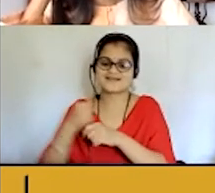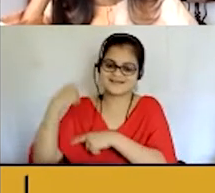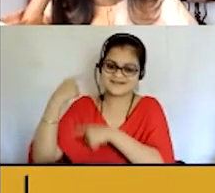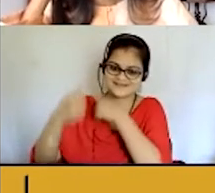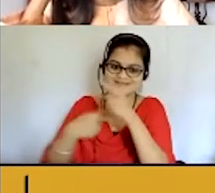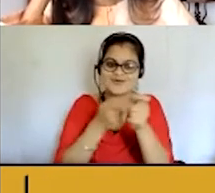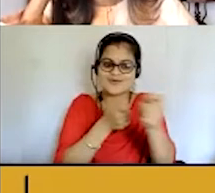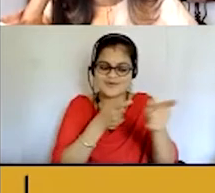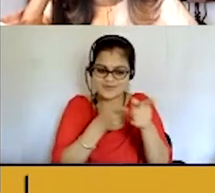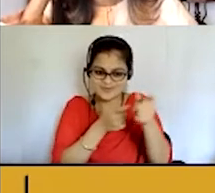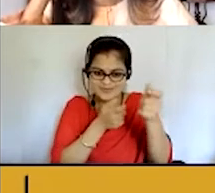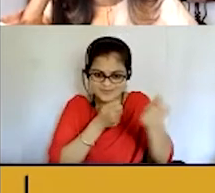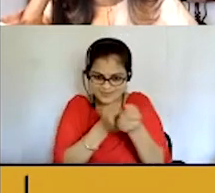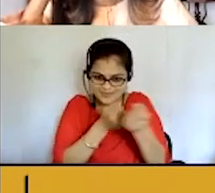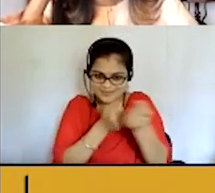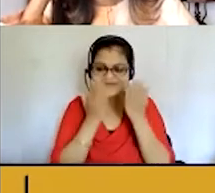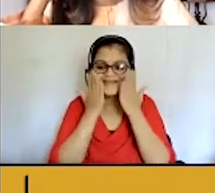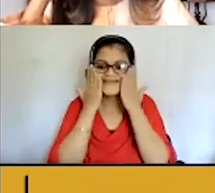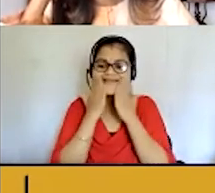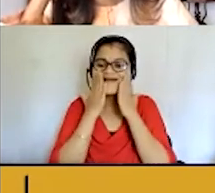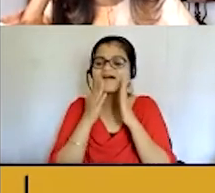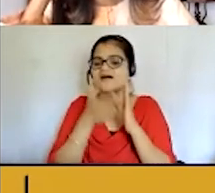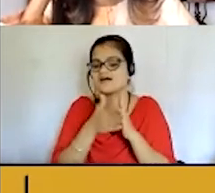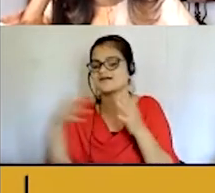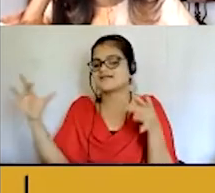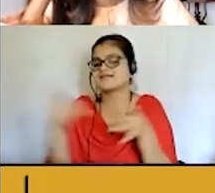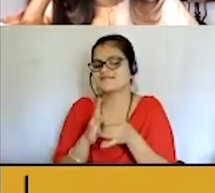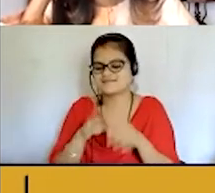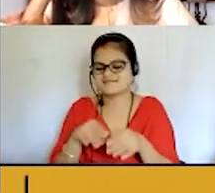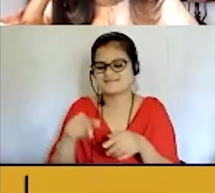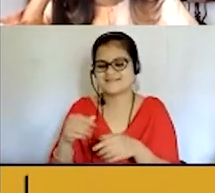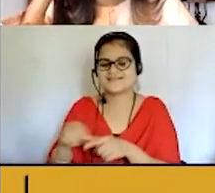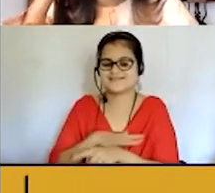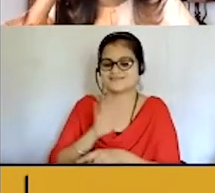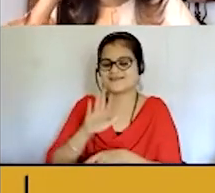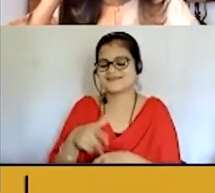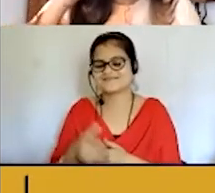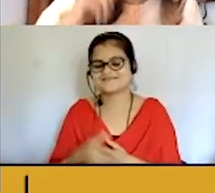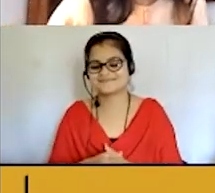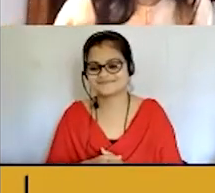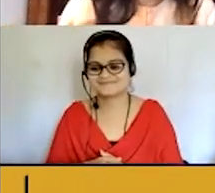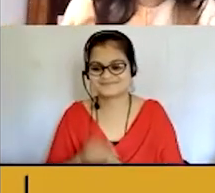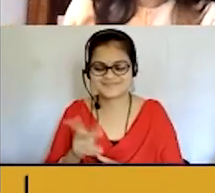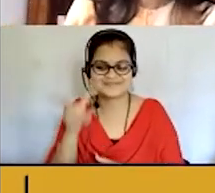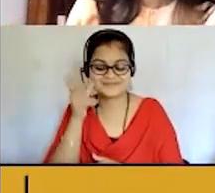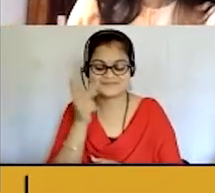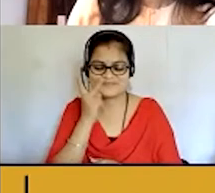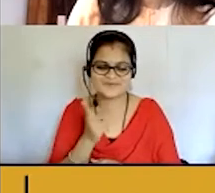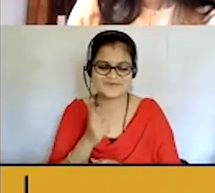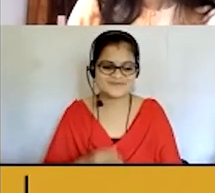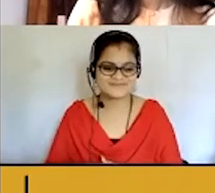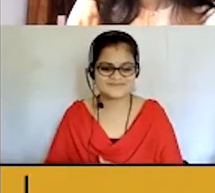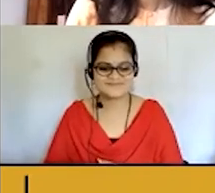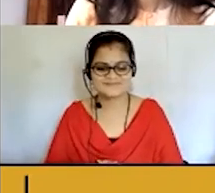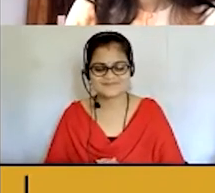of celebration. So that really was the inspiration for the music. Okay, so let's listen to this one now.